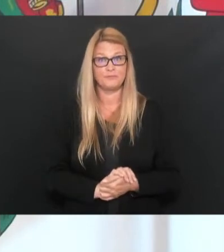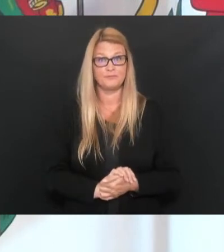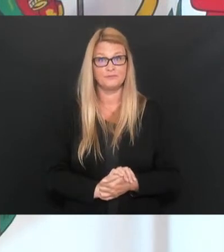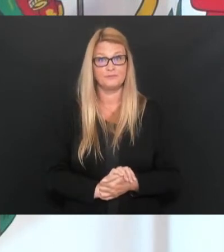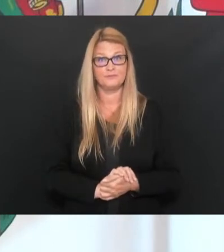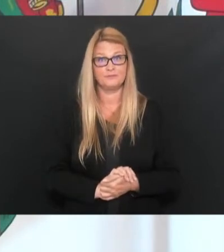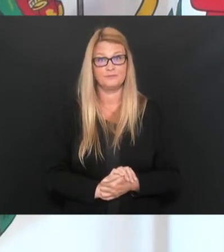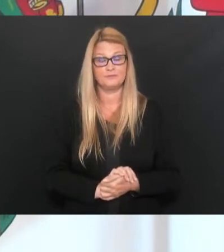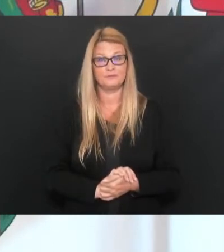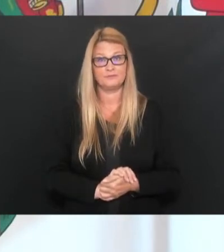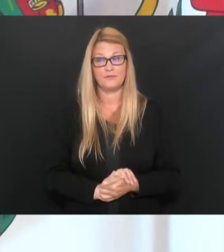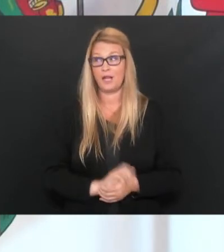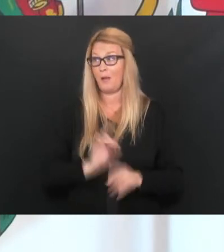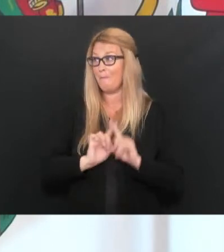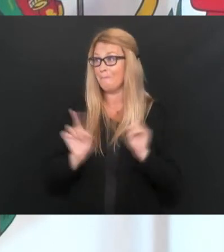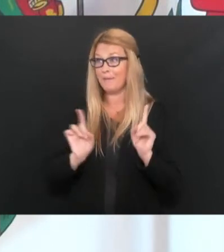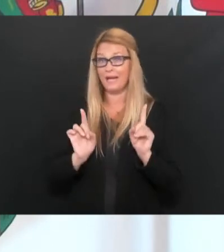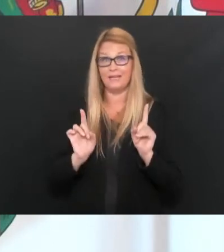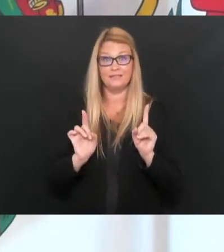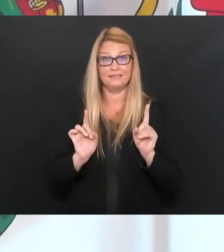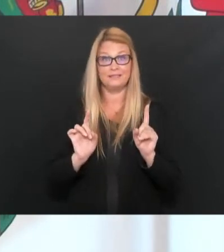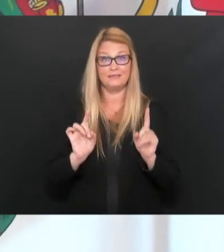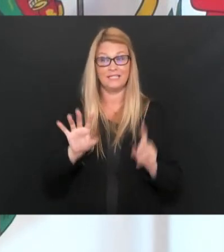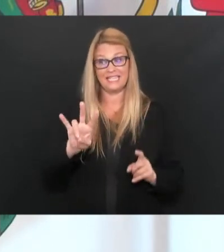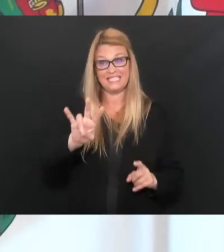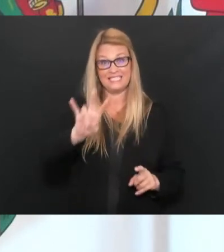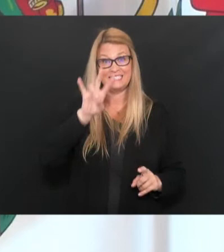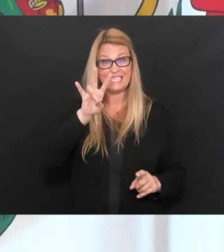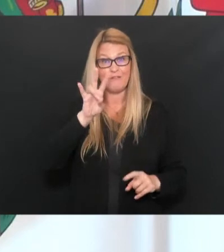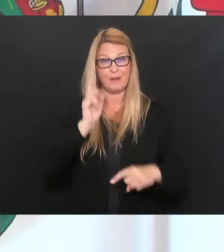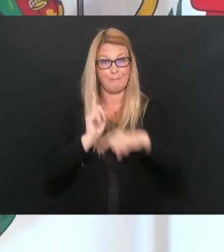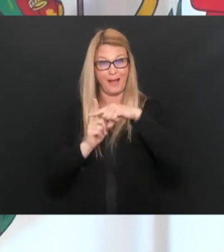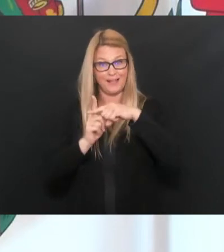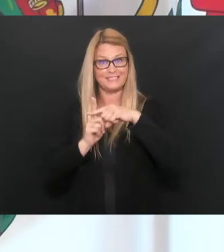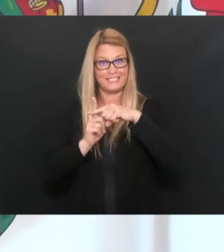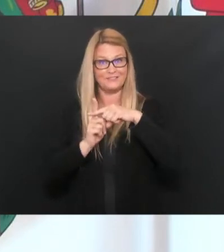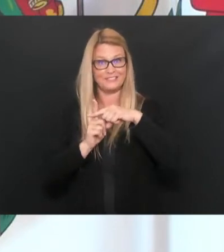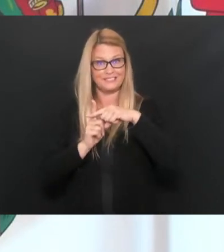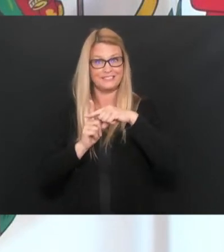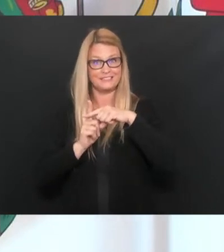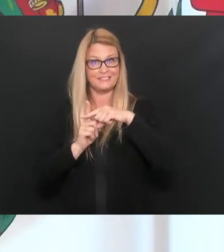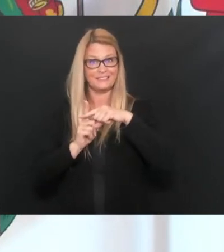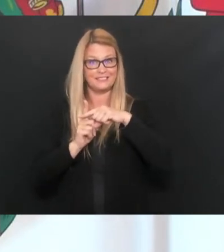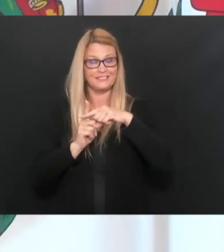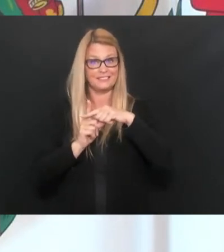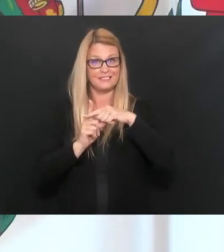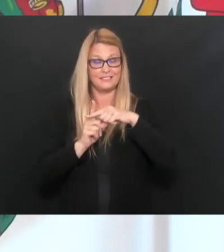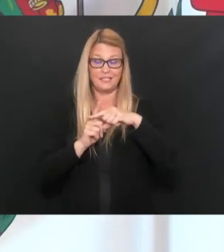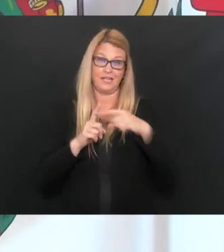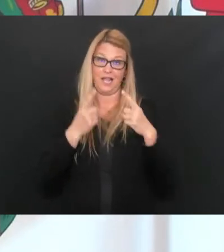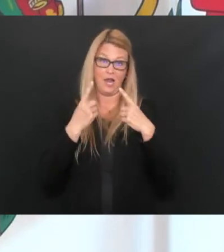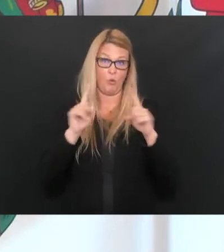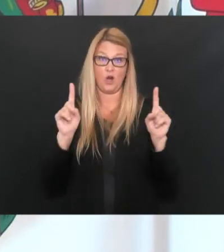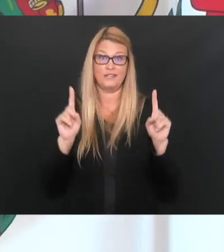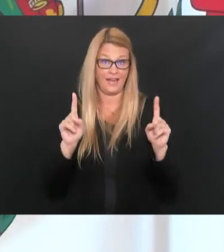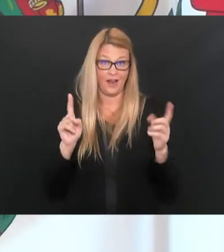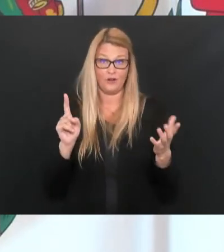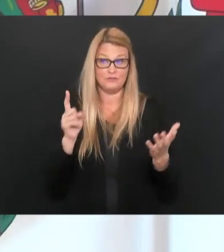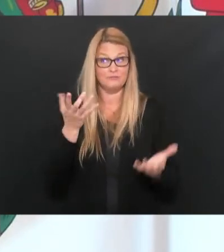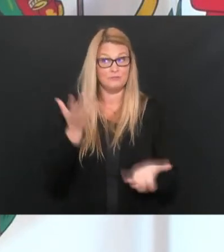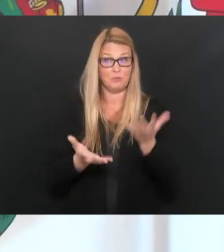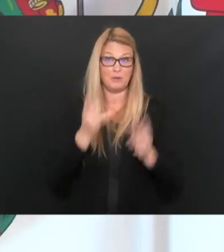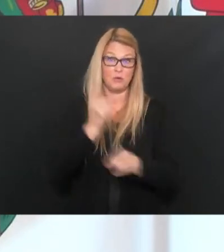day, where we are today with 7 positives, it worked out that they were probably